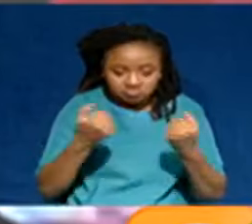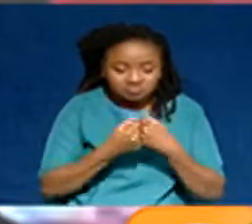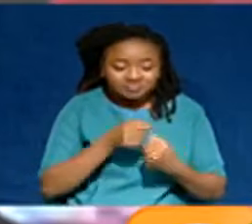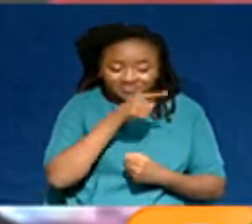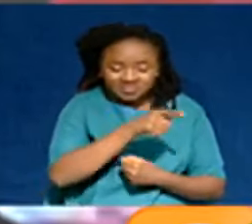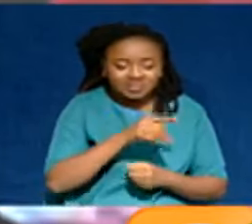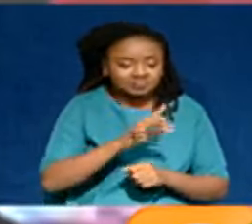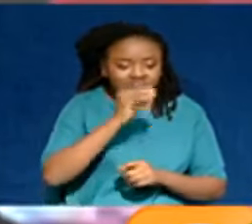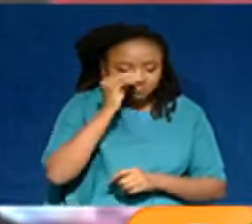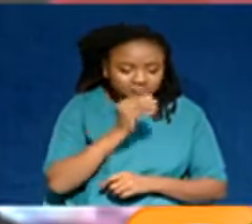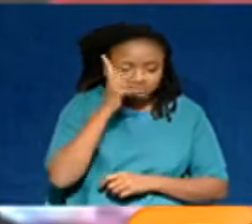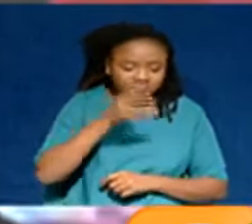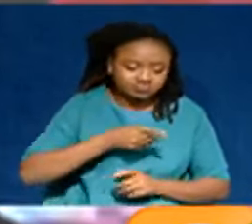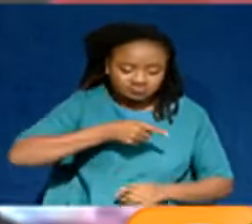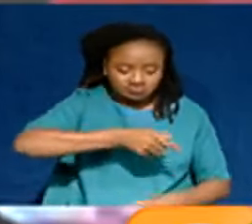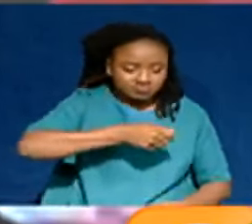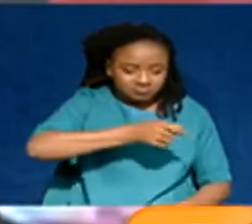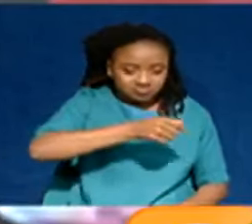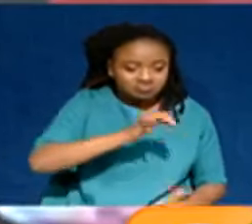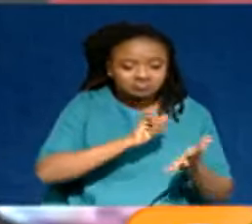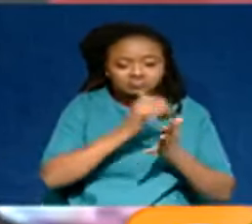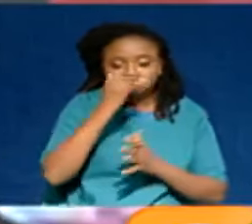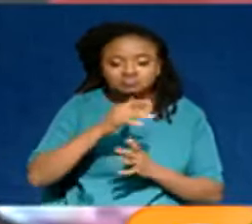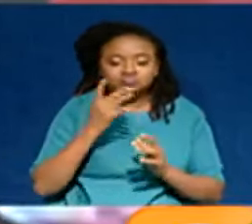medical sector. So that is why you lose about